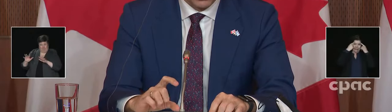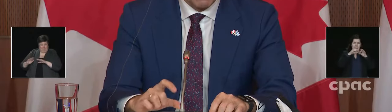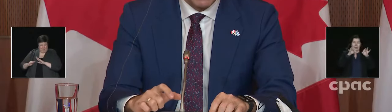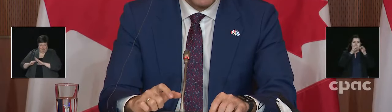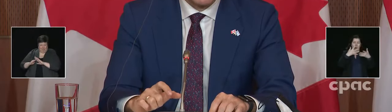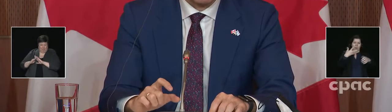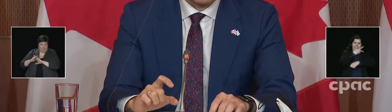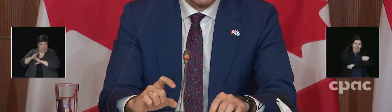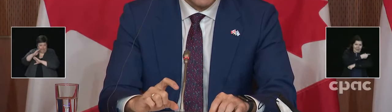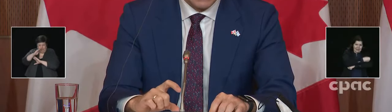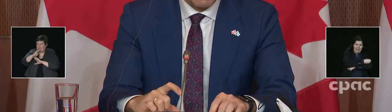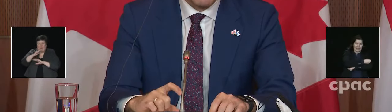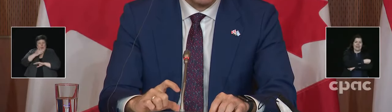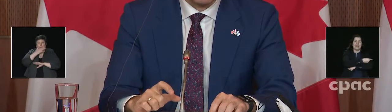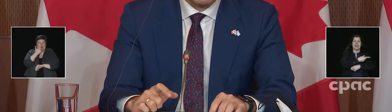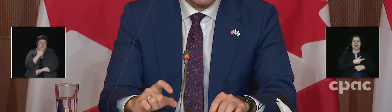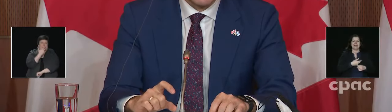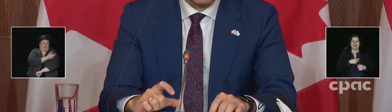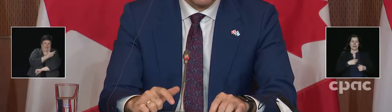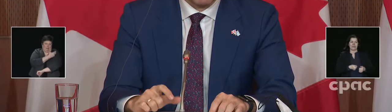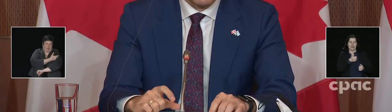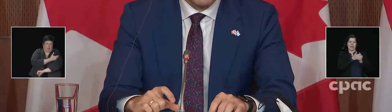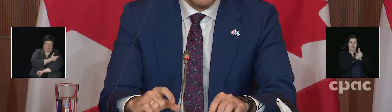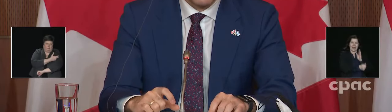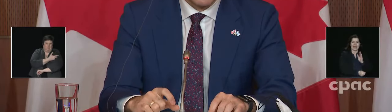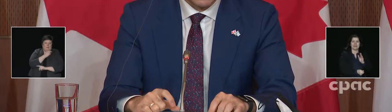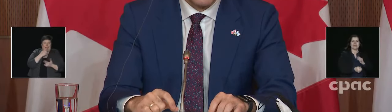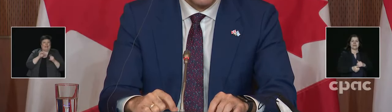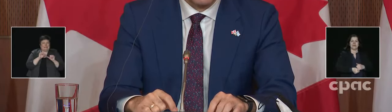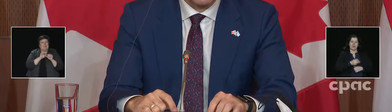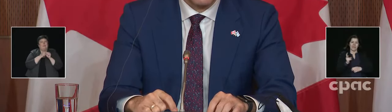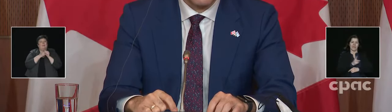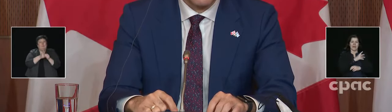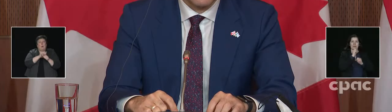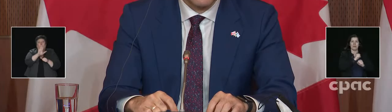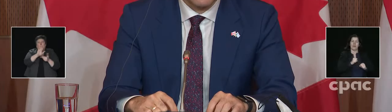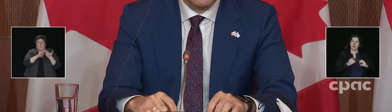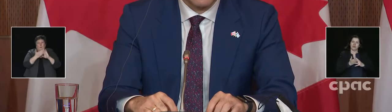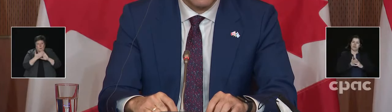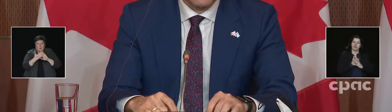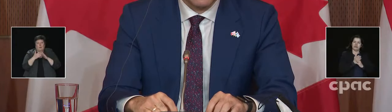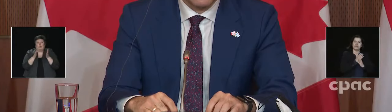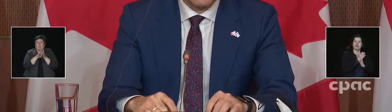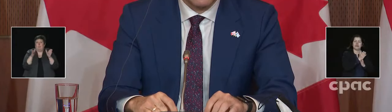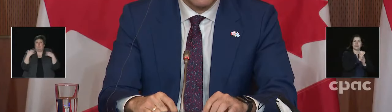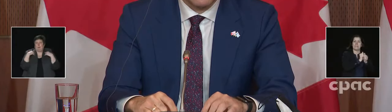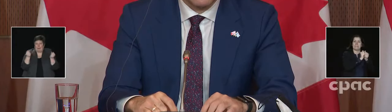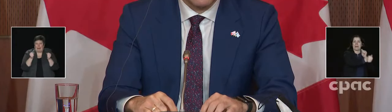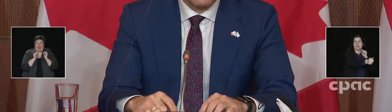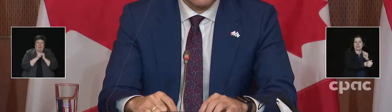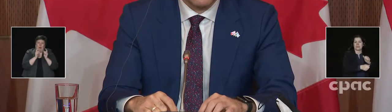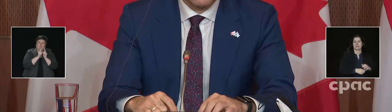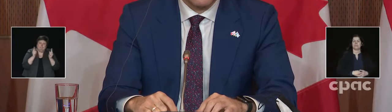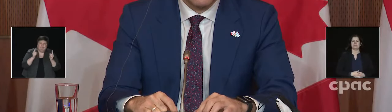sur notre capacité et la rapidité avec laquelle on pourra sortir de cette crise.